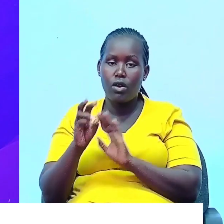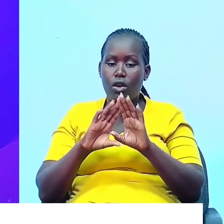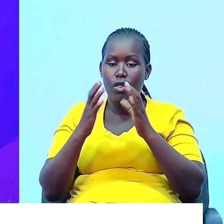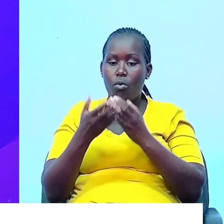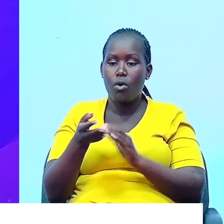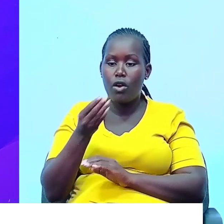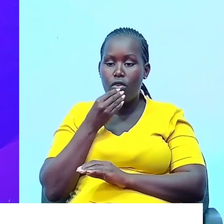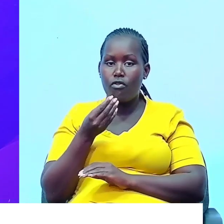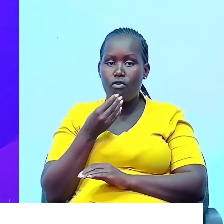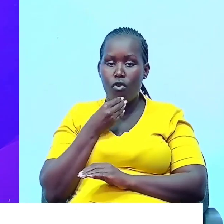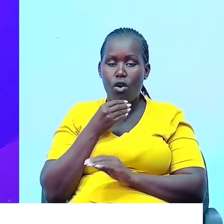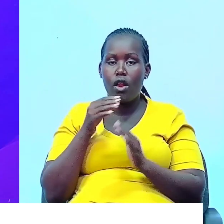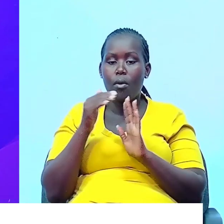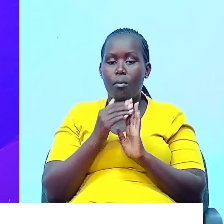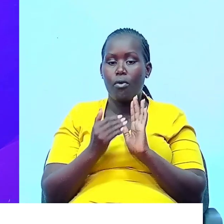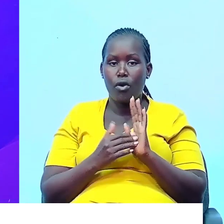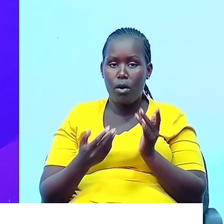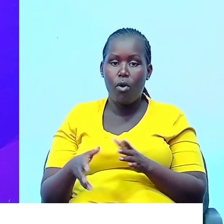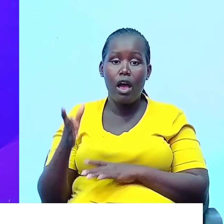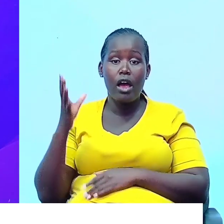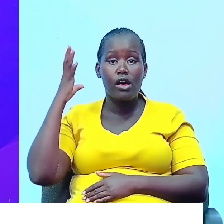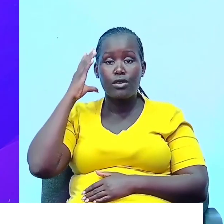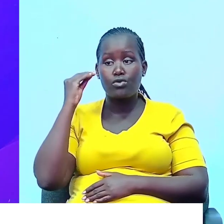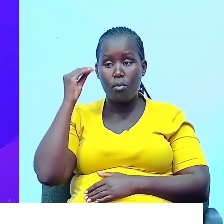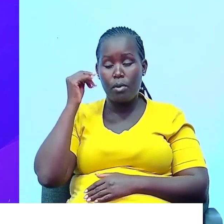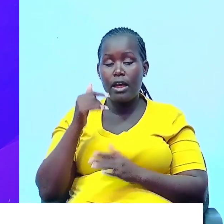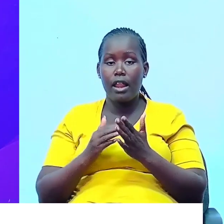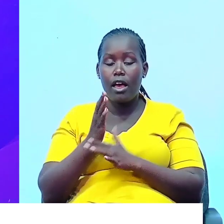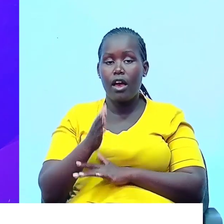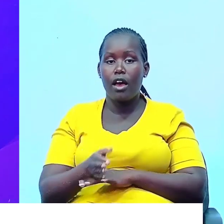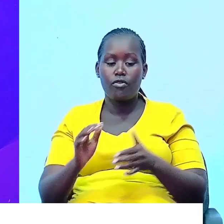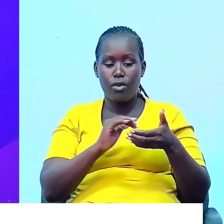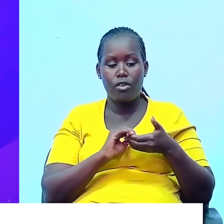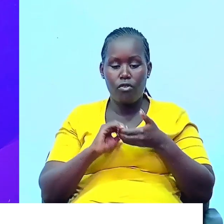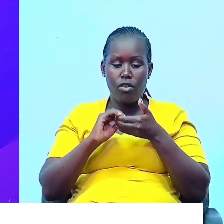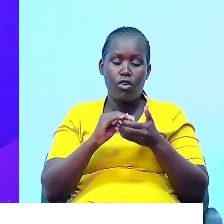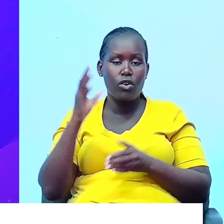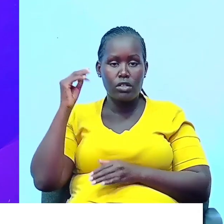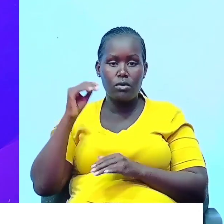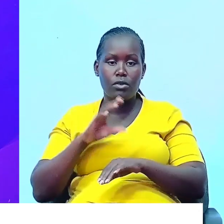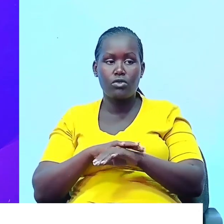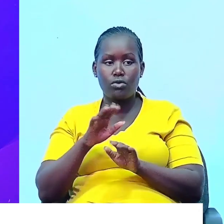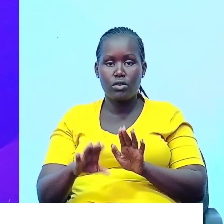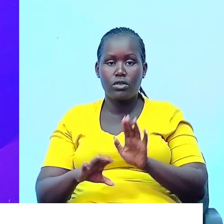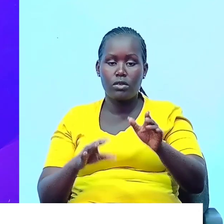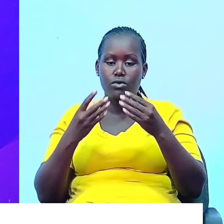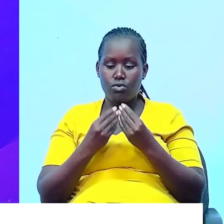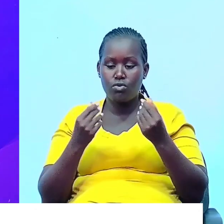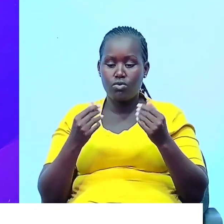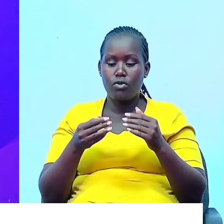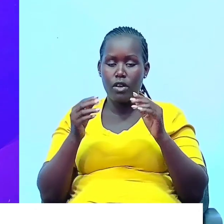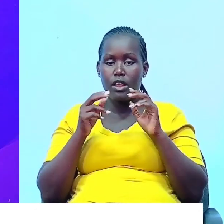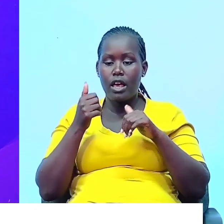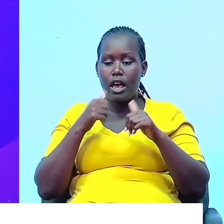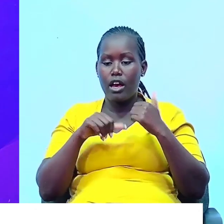Programme (WFP) in Somalia after the federal government of Somalia took steps to address actions